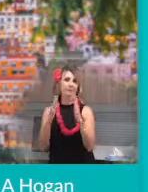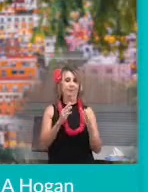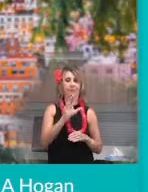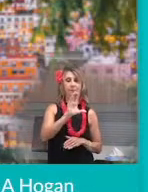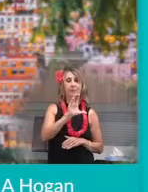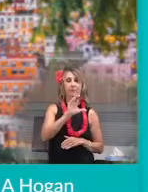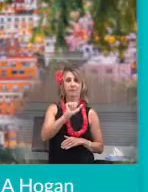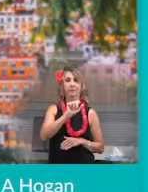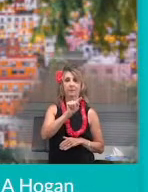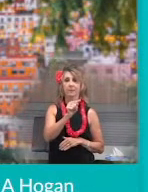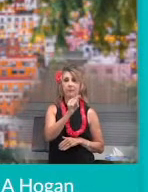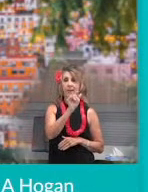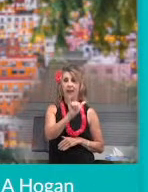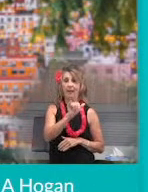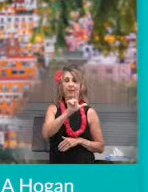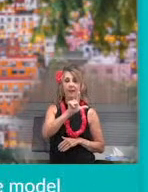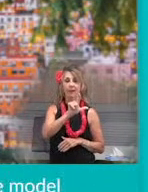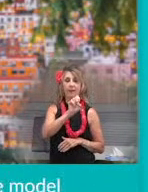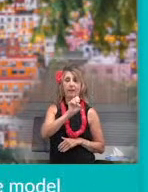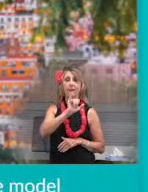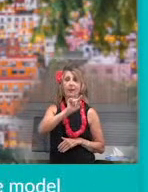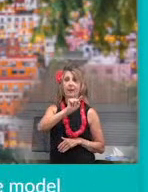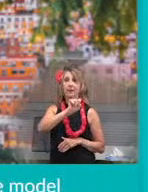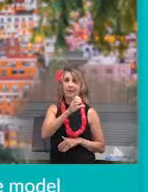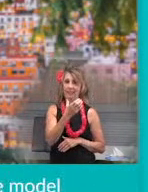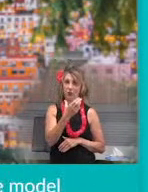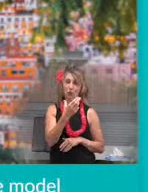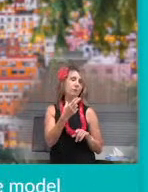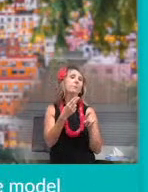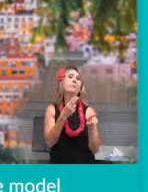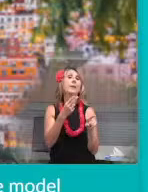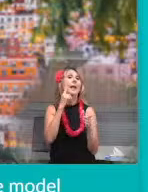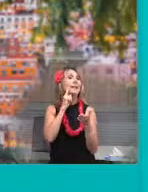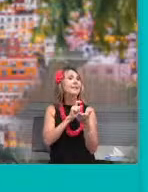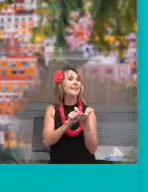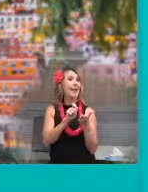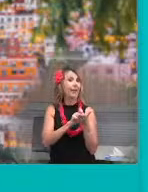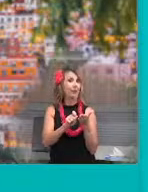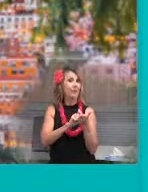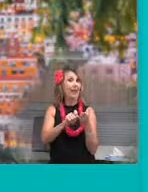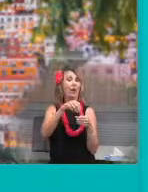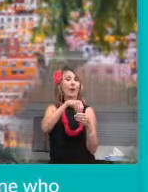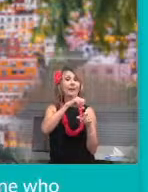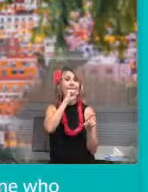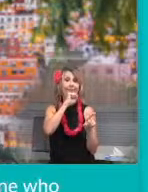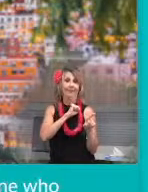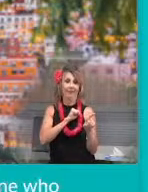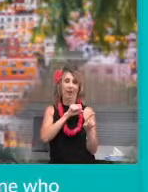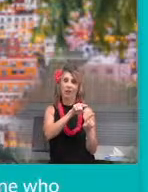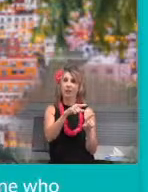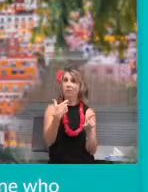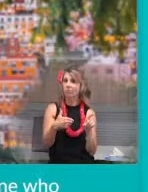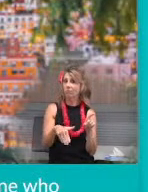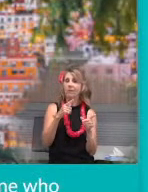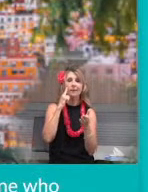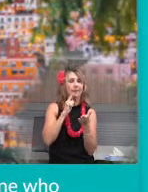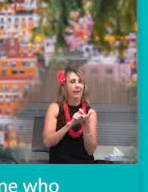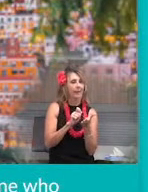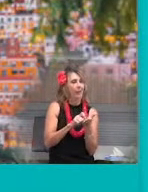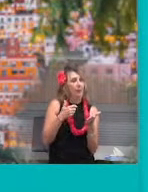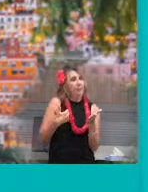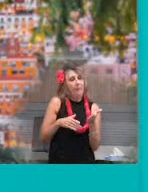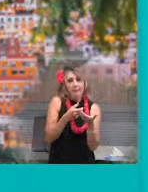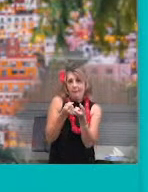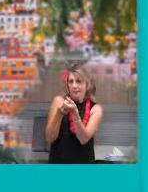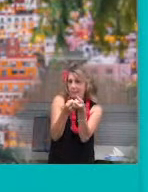Kathy Leach, Secretary at Gregory A. Hogan. Kathy is a team player and a role model for students and staff. She is a supporter of students,